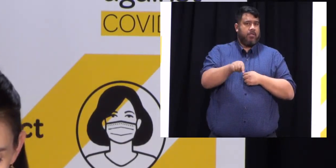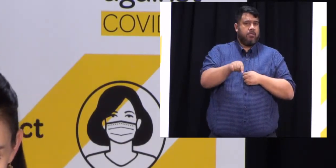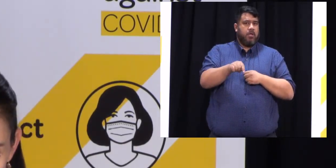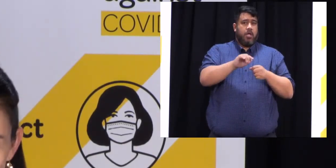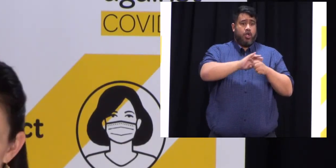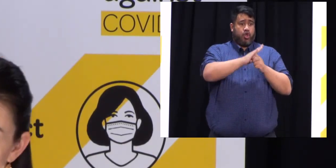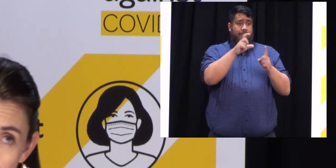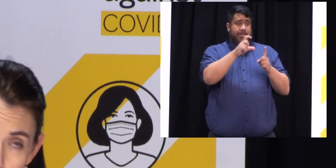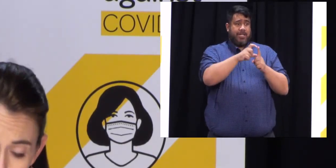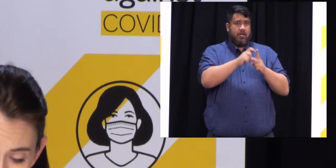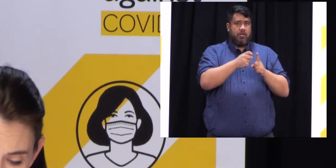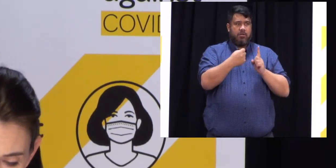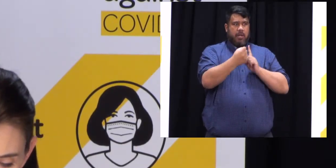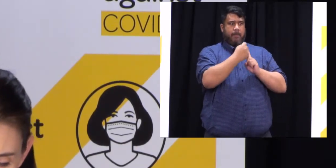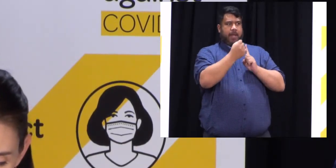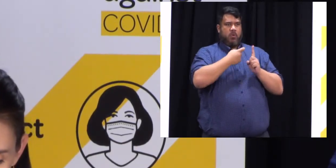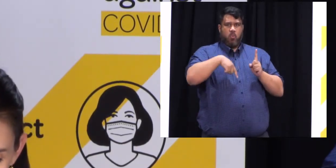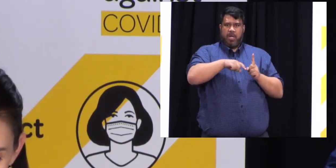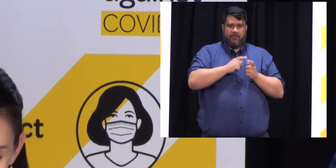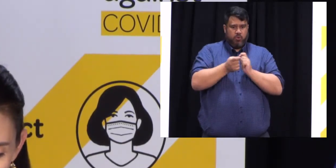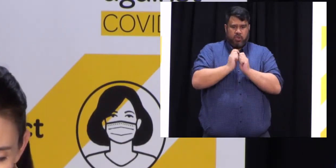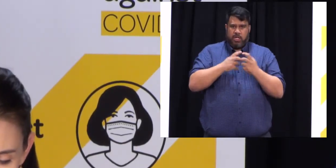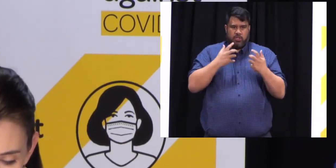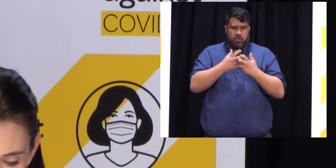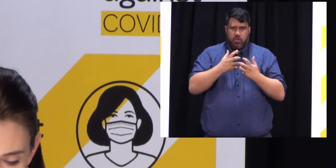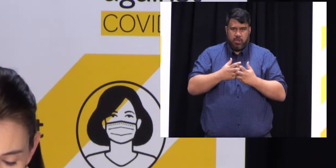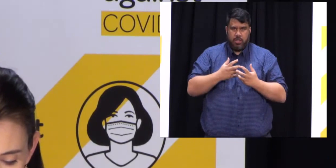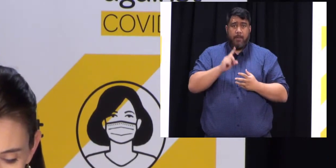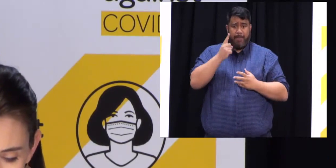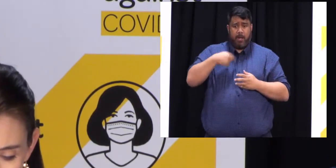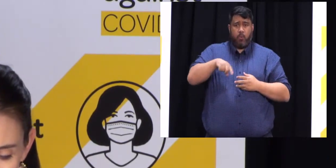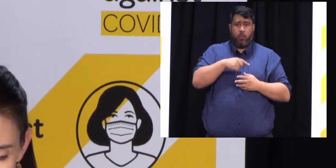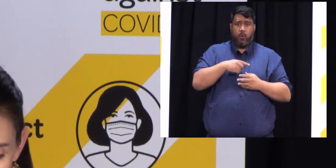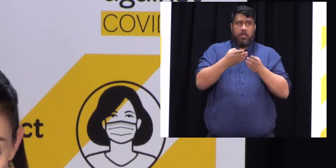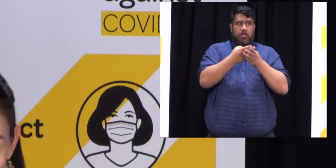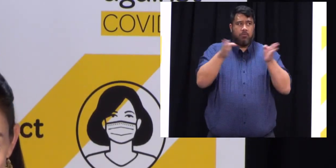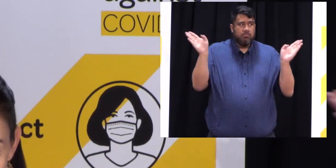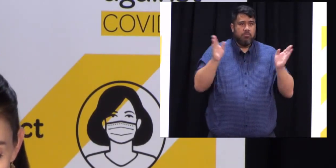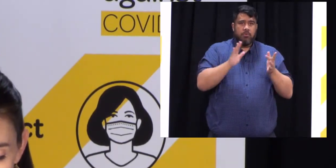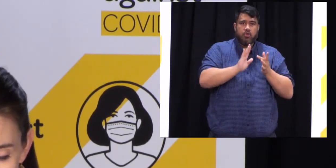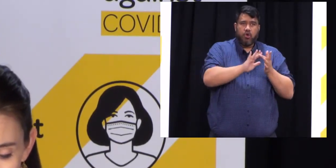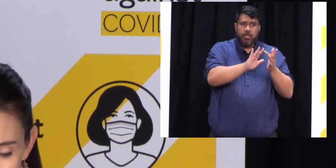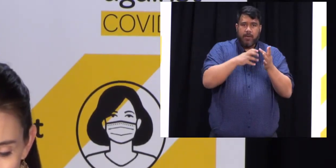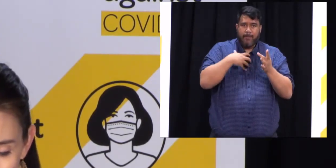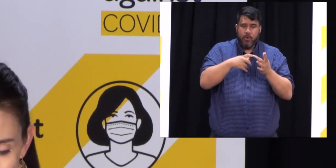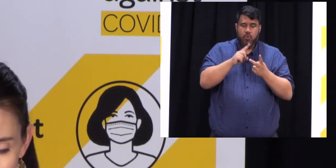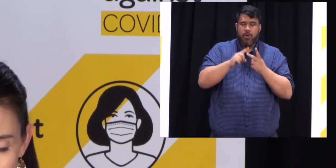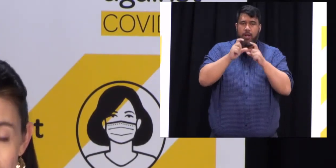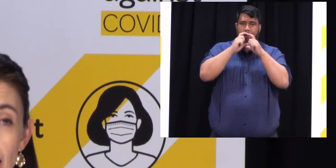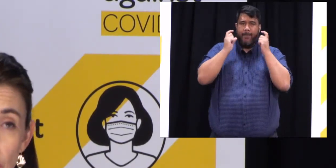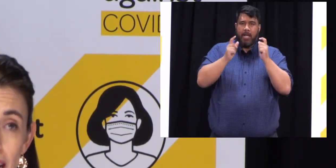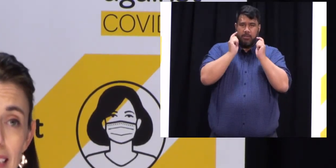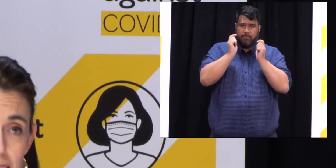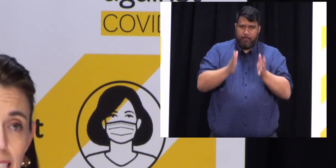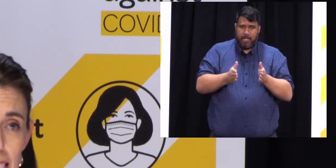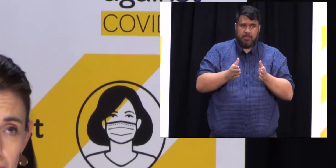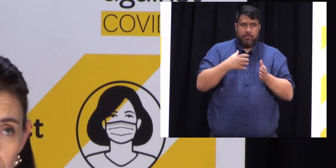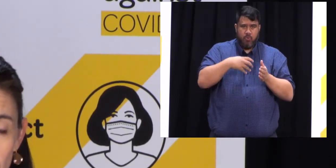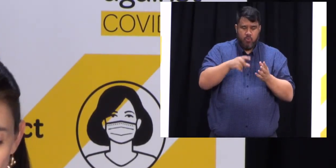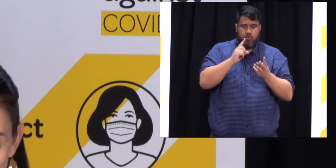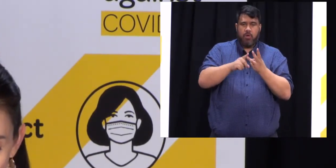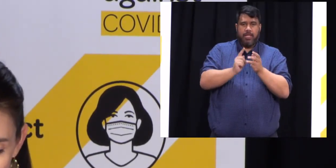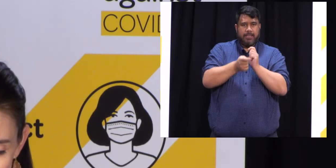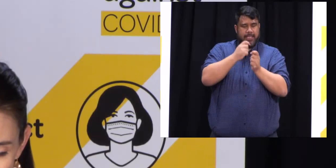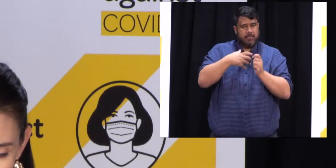approach too. We've hardened our alert levels, widened our contact tracing, required more mask wearing, and we are